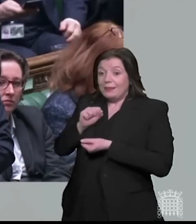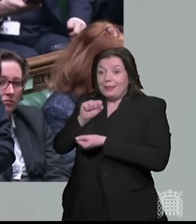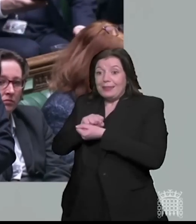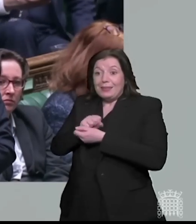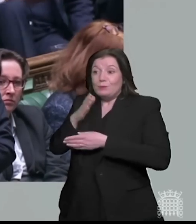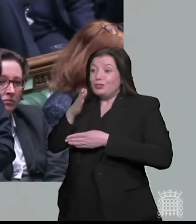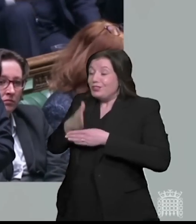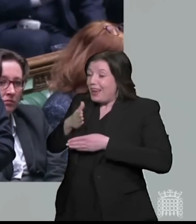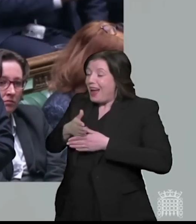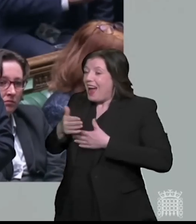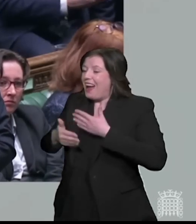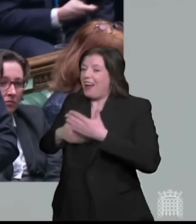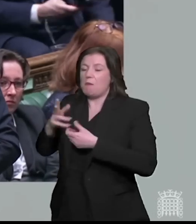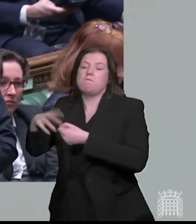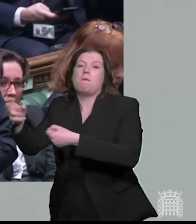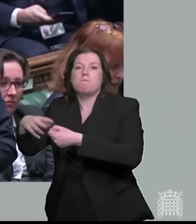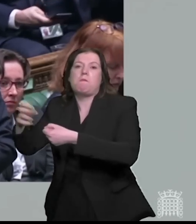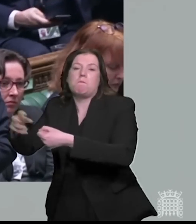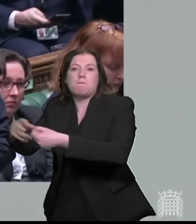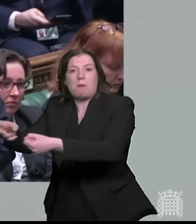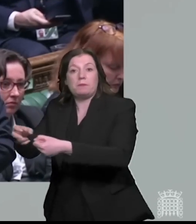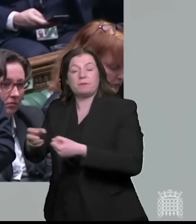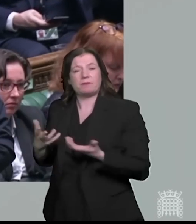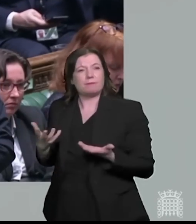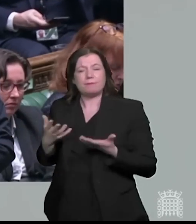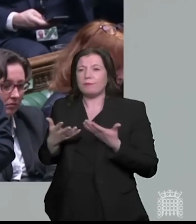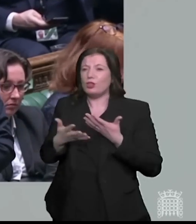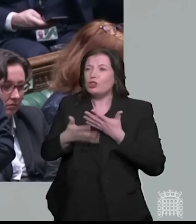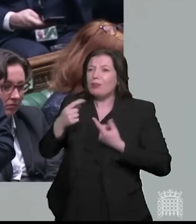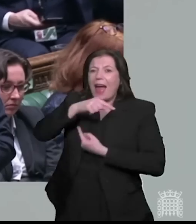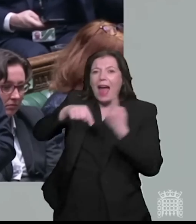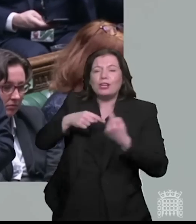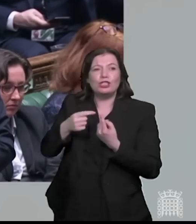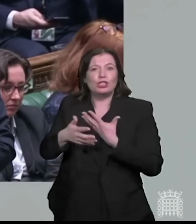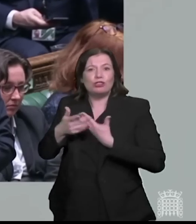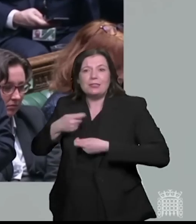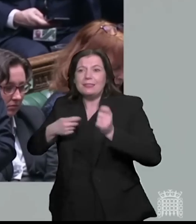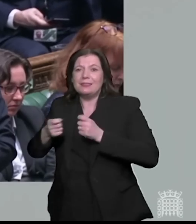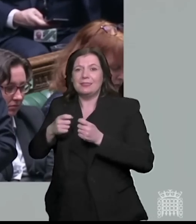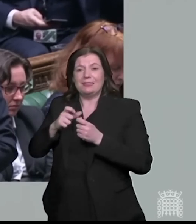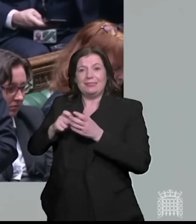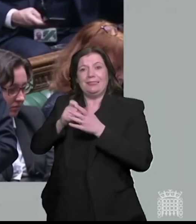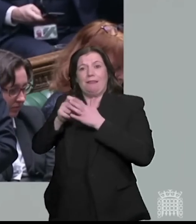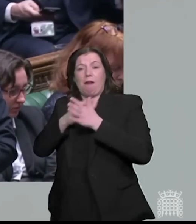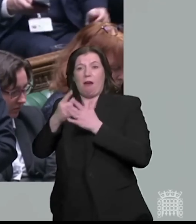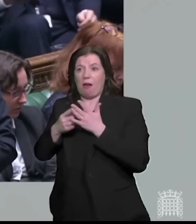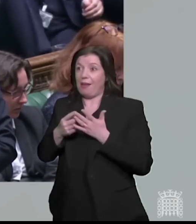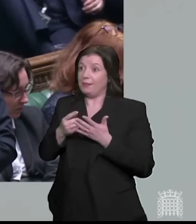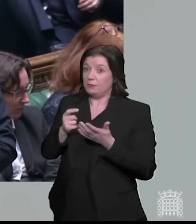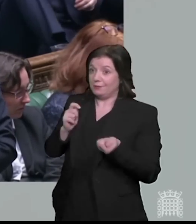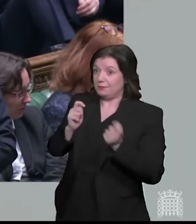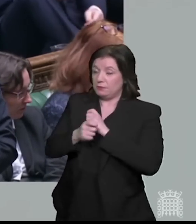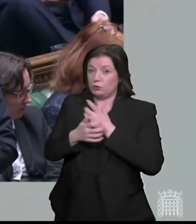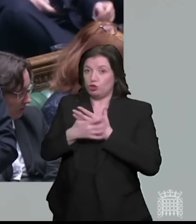services. And on green energy, on the green economy, the CBI said going green